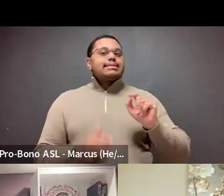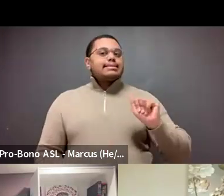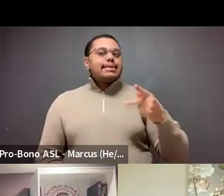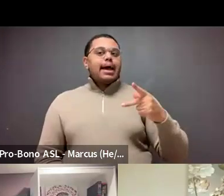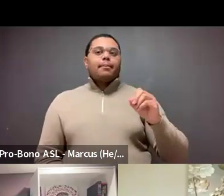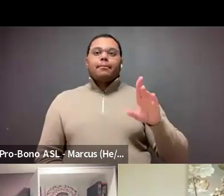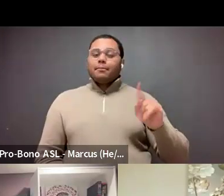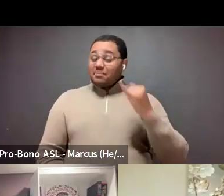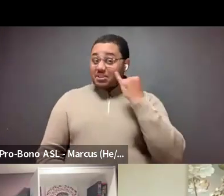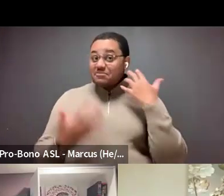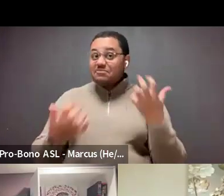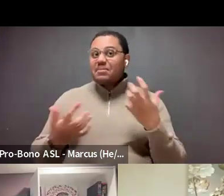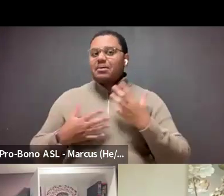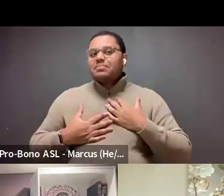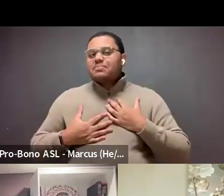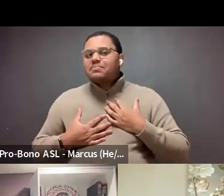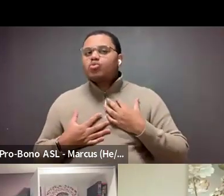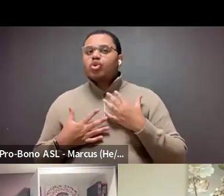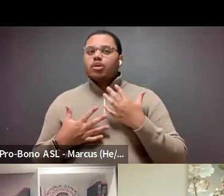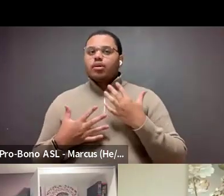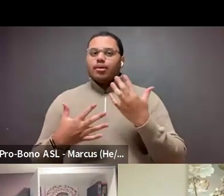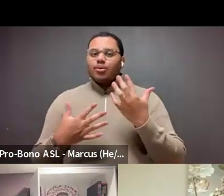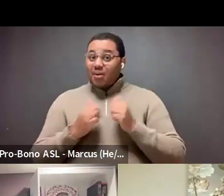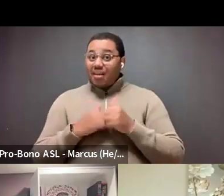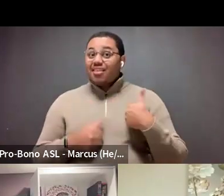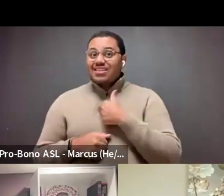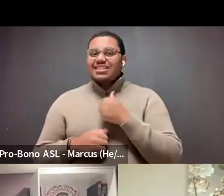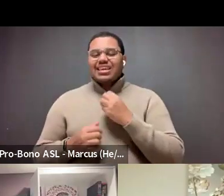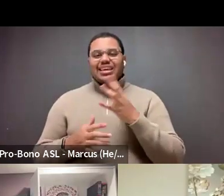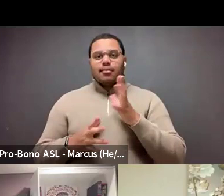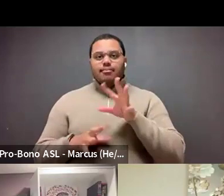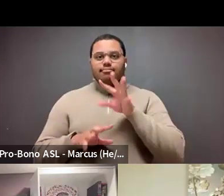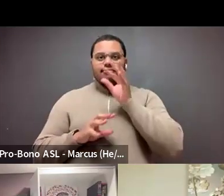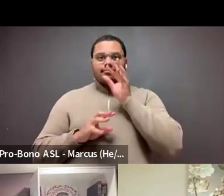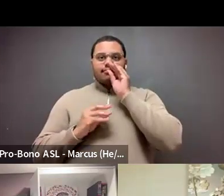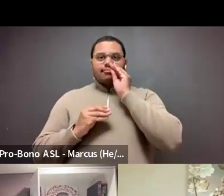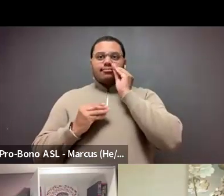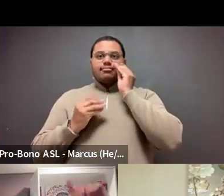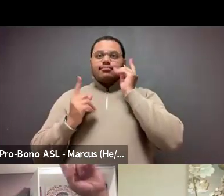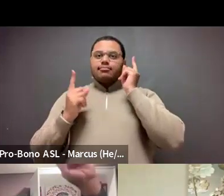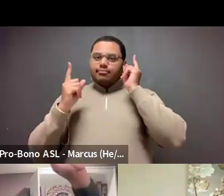you're so inclined to breathe with us, inhale and exhale.